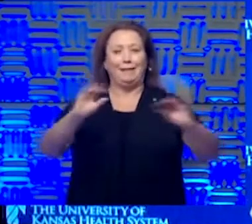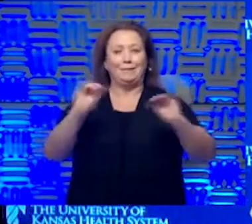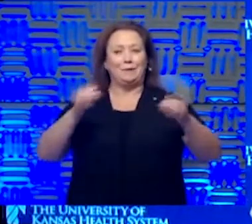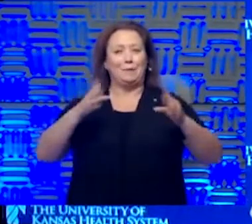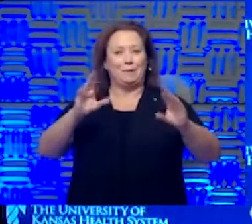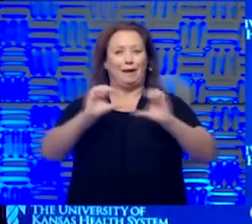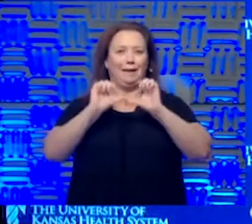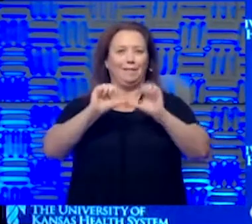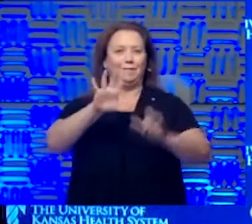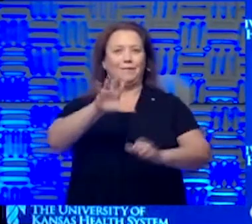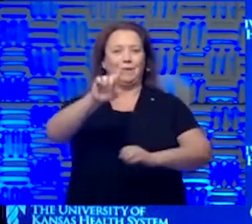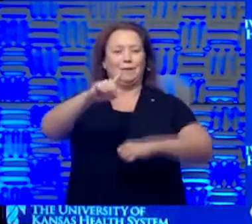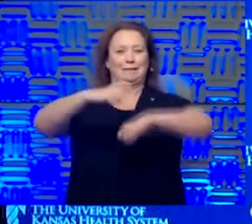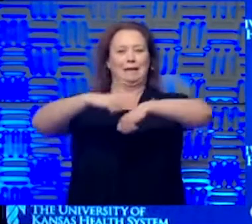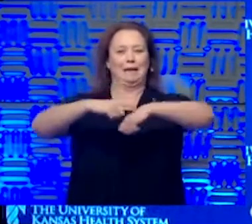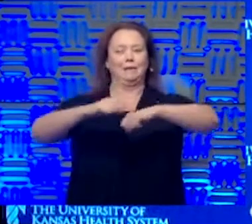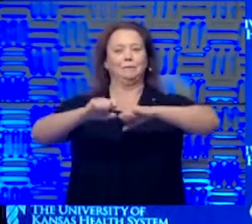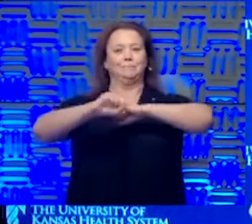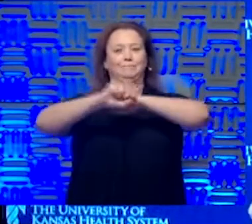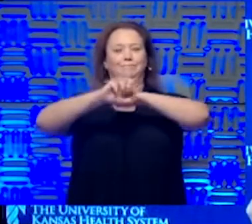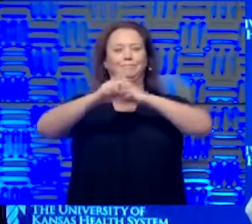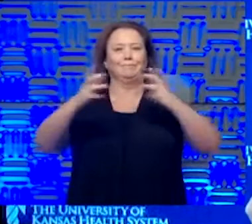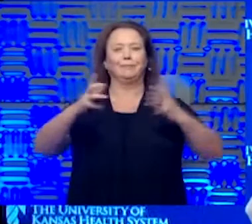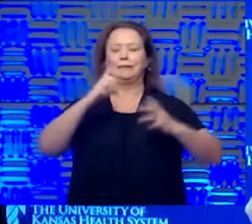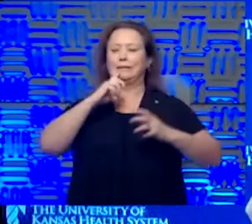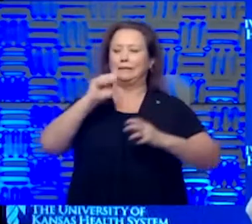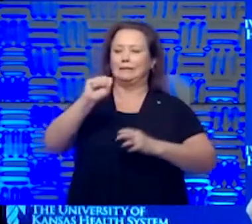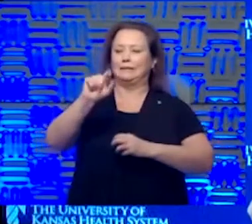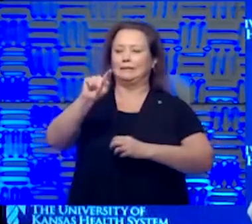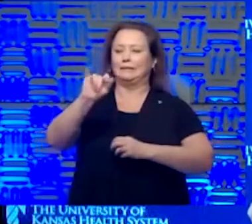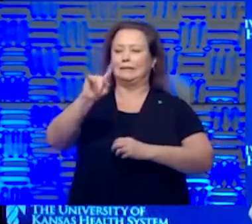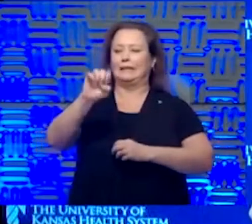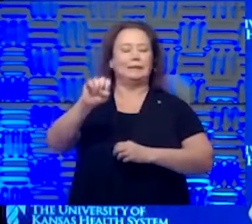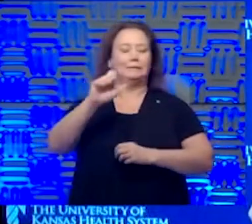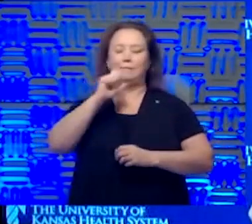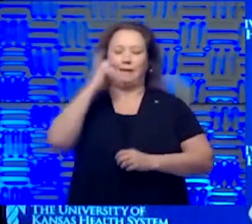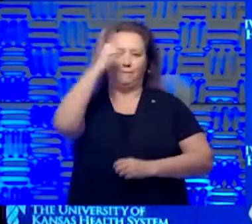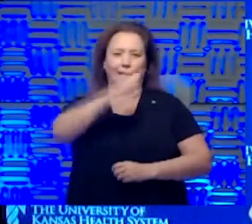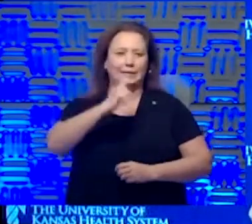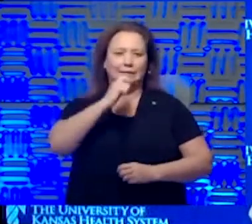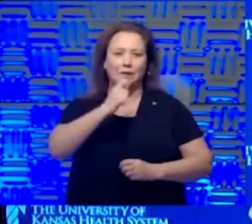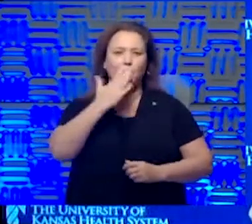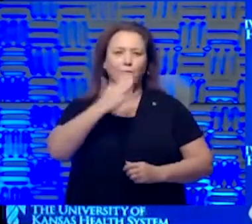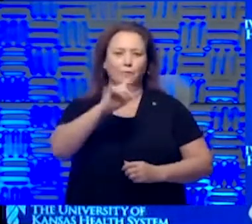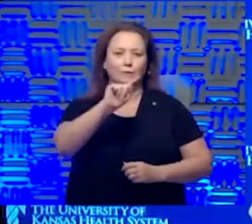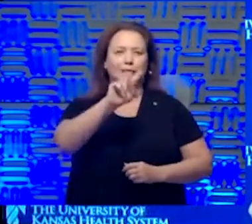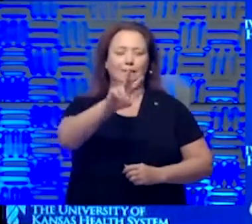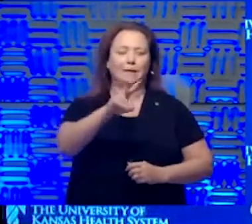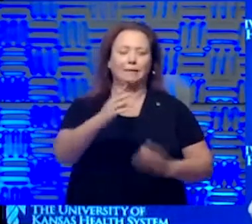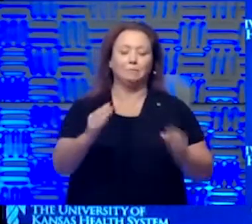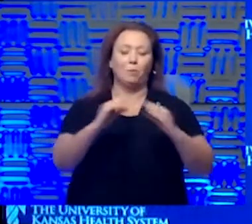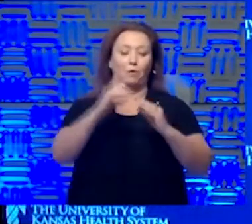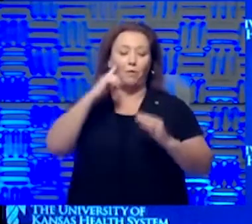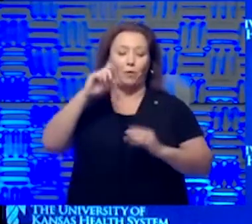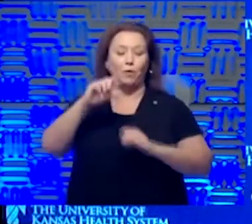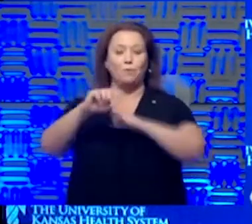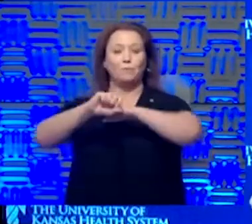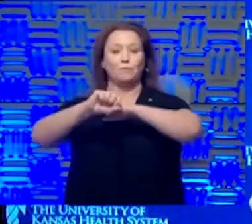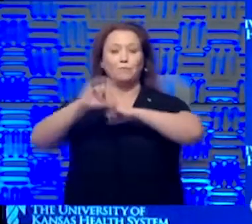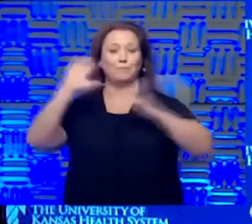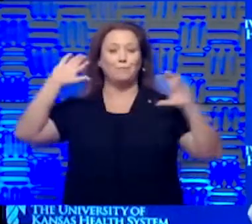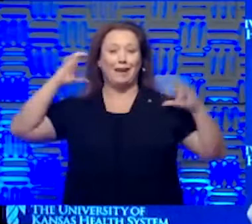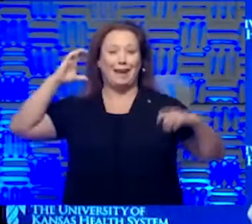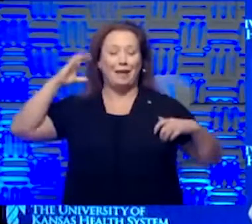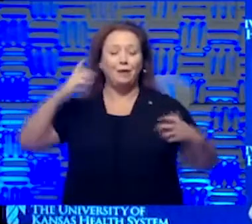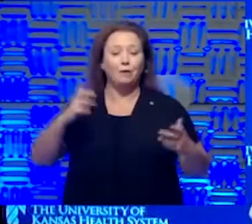And, most people would say to me that, hey, Stites, you have a face made for radio. And I think that's probably true. But here we are in our 51st